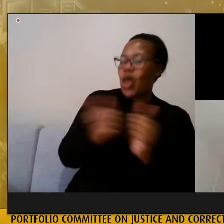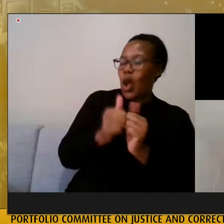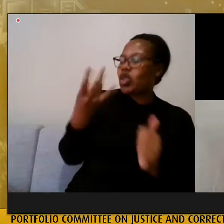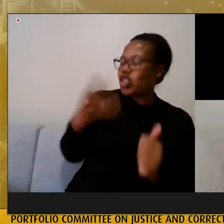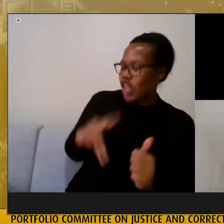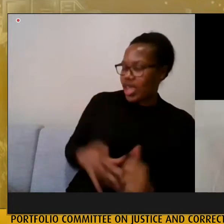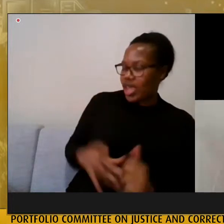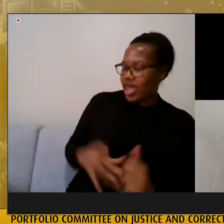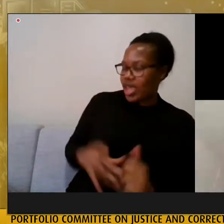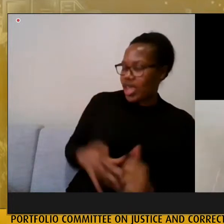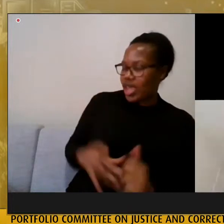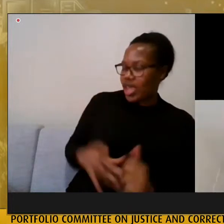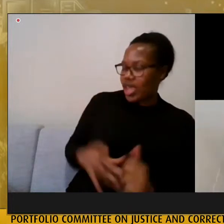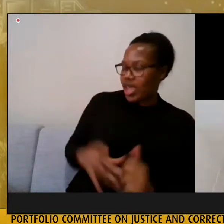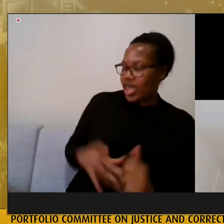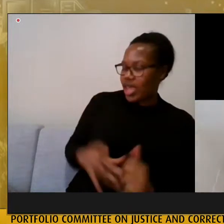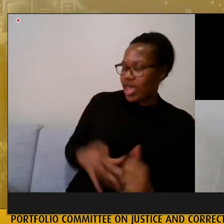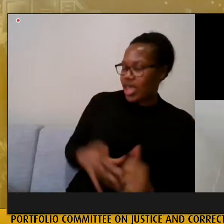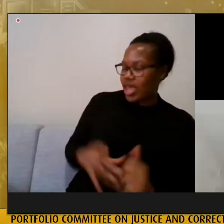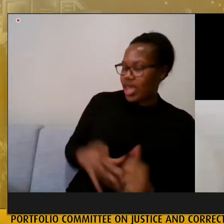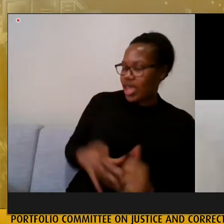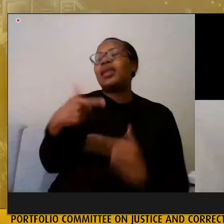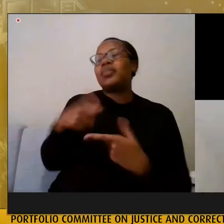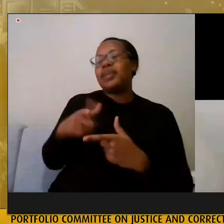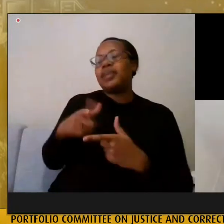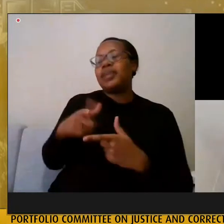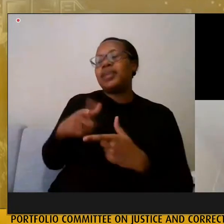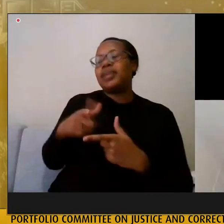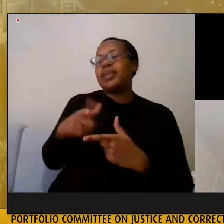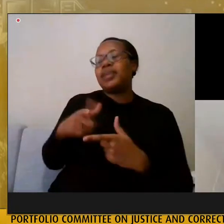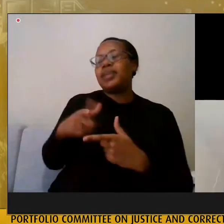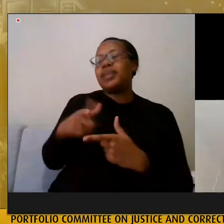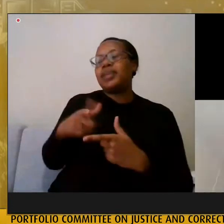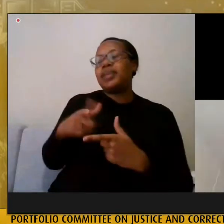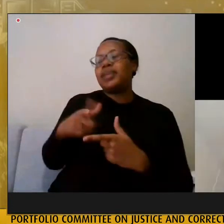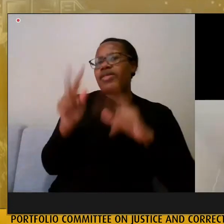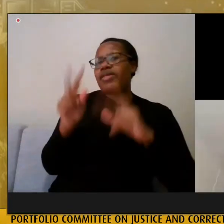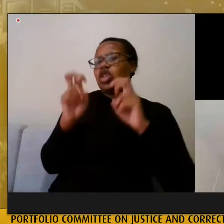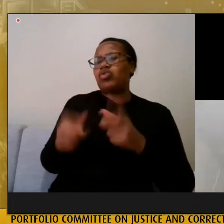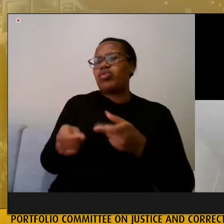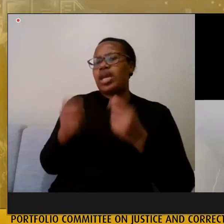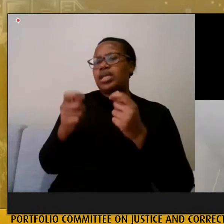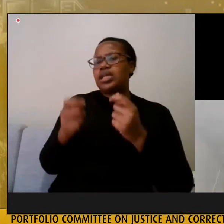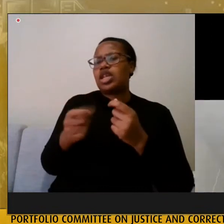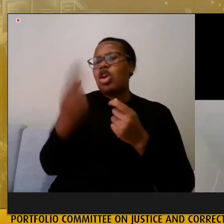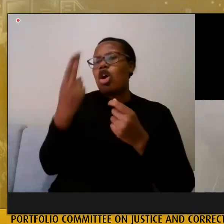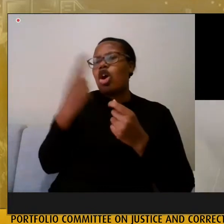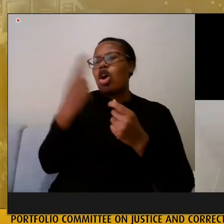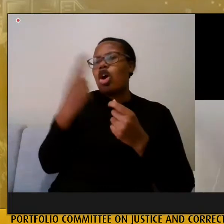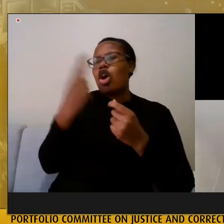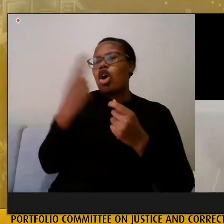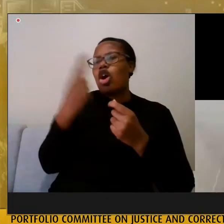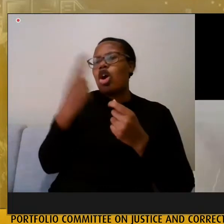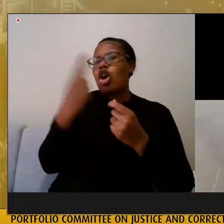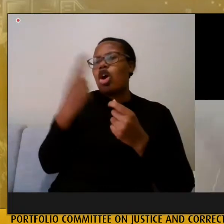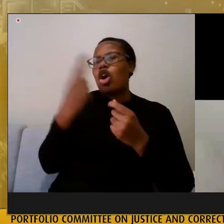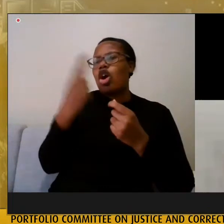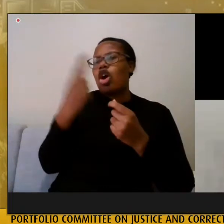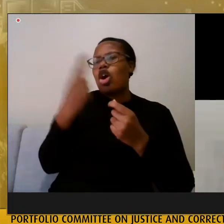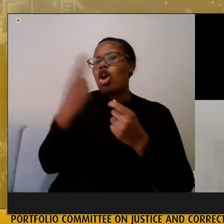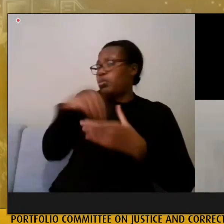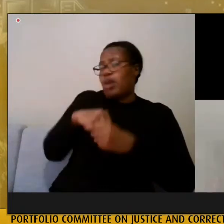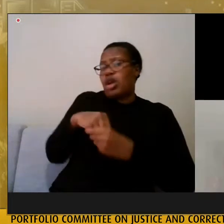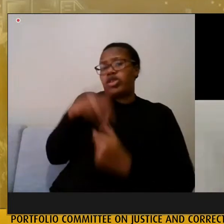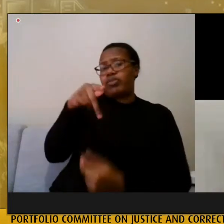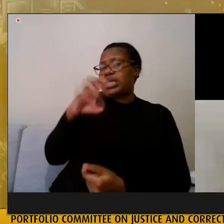Maybe, yeah, let me take you, because I see there's some issues raised by Honorable Jantjies, and I'm not part of the PC committee,